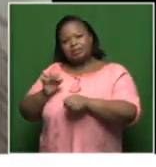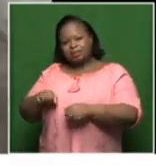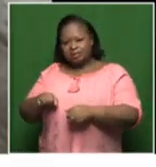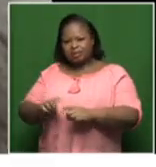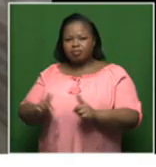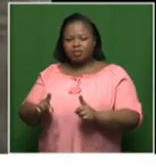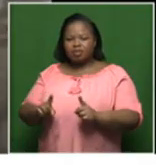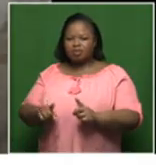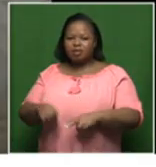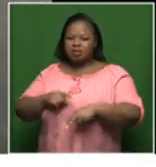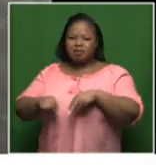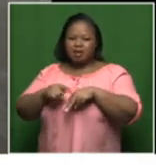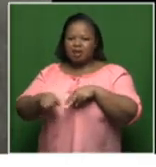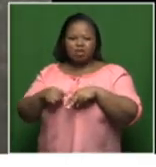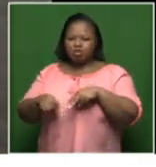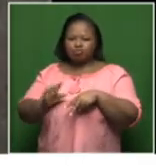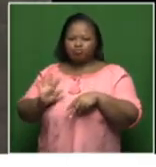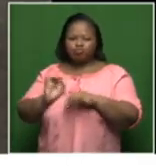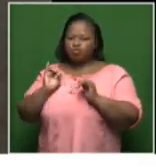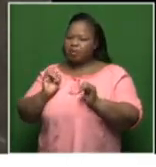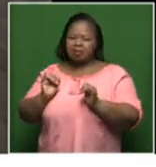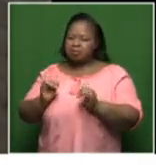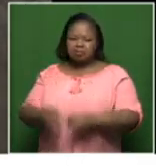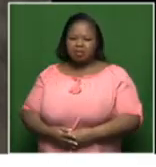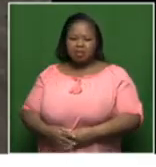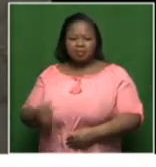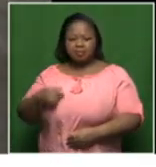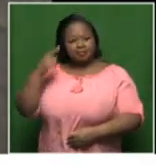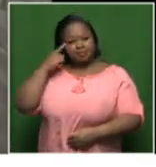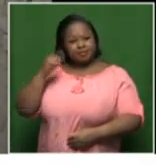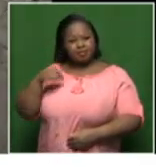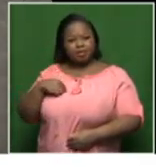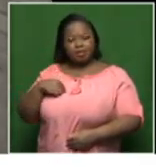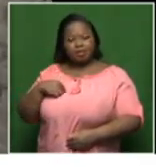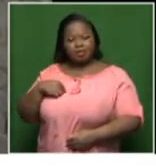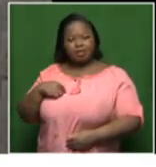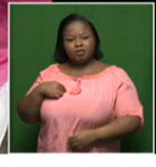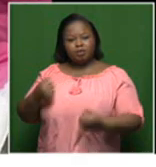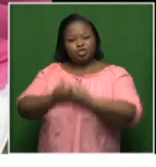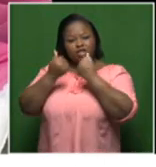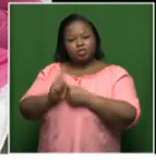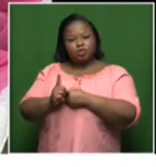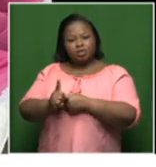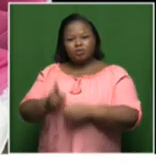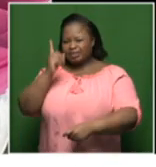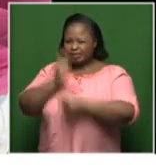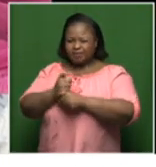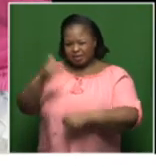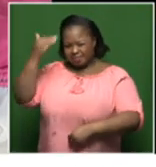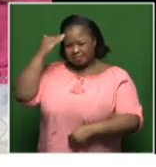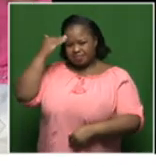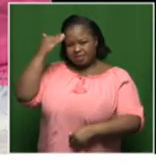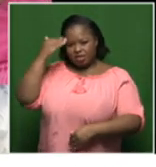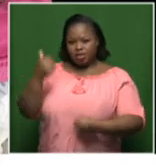my legs aren't actually too bad. I think for me, as I said, it was definitely one of the toughest